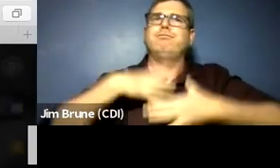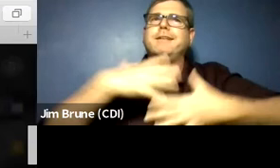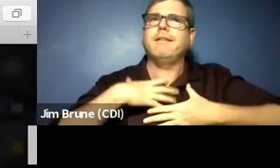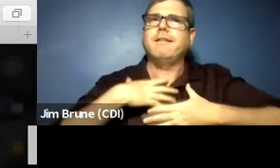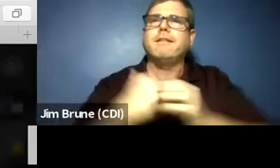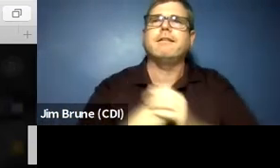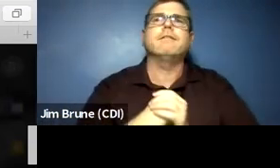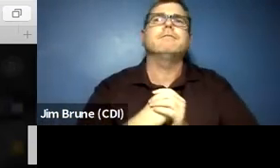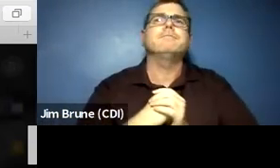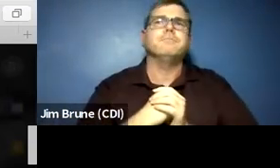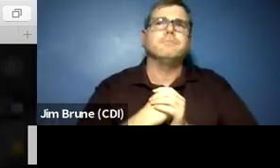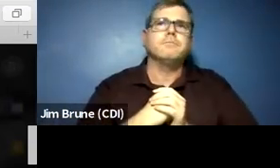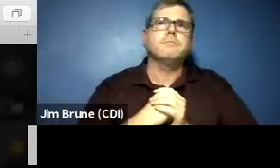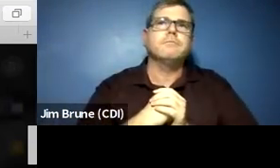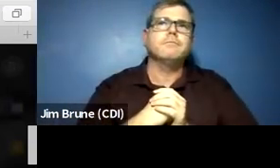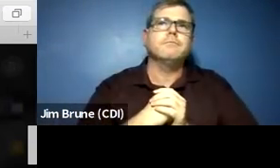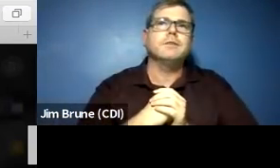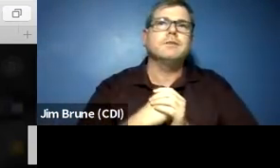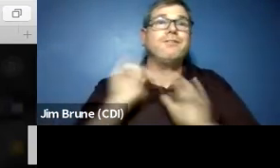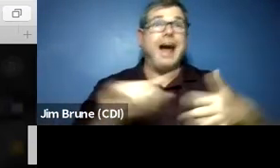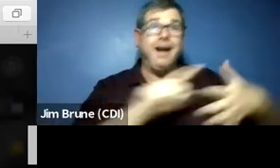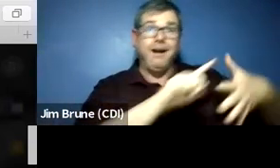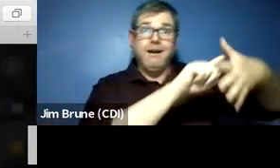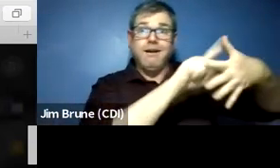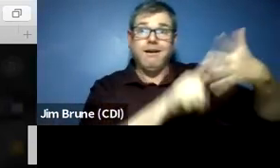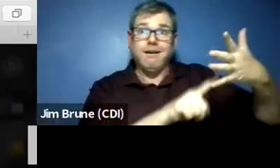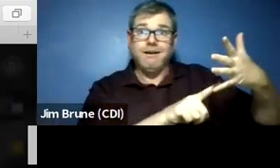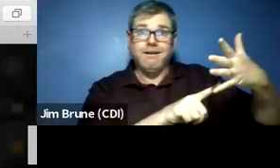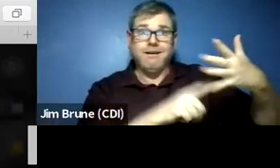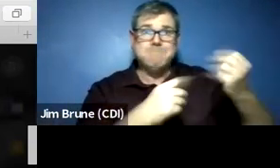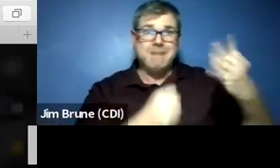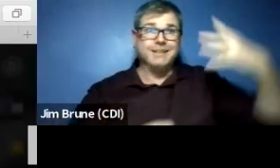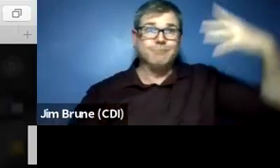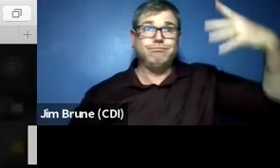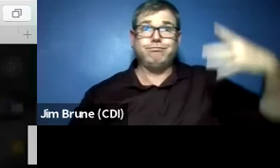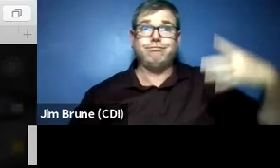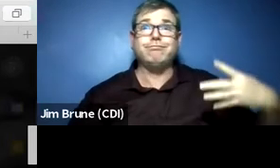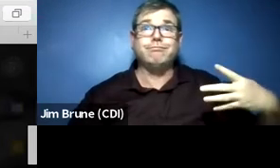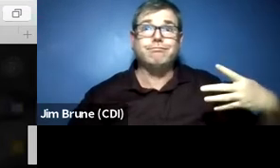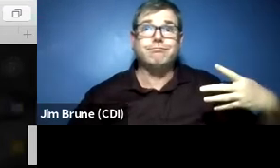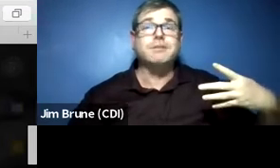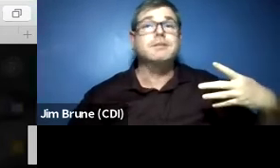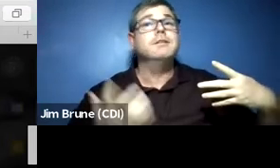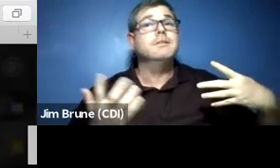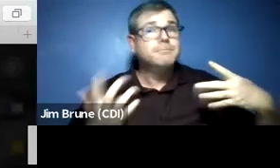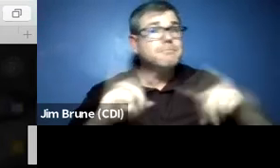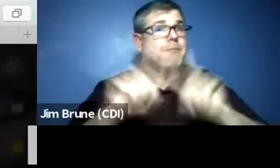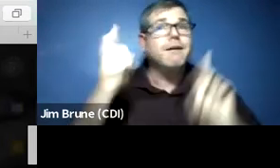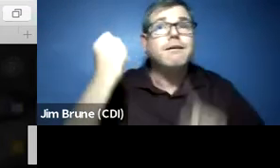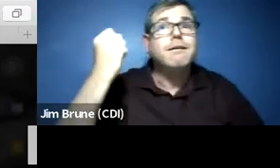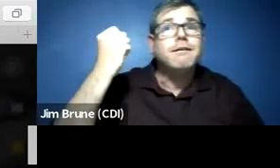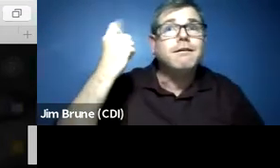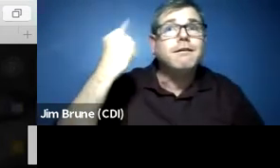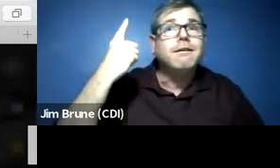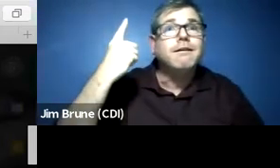Okay, that's a long list of side effects. On the right are the, you know, really the most common ones. And I would say in my